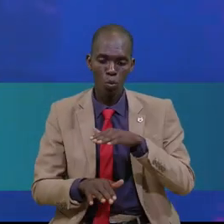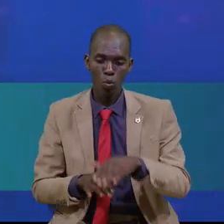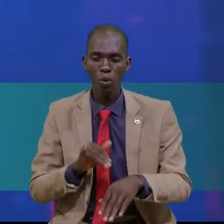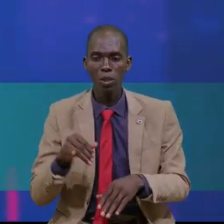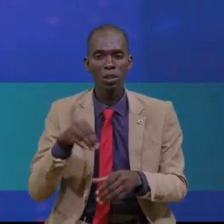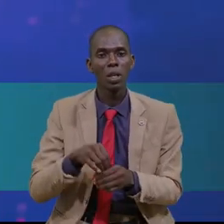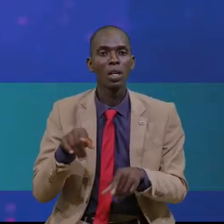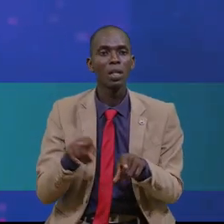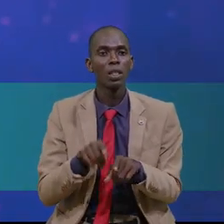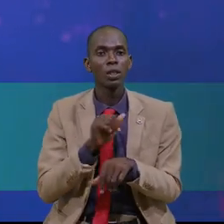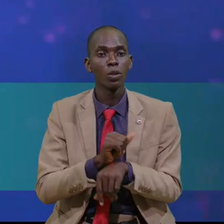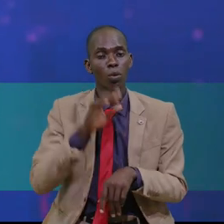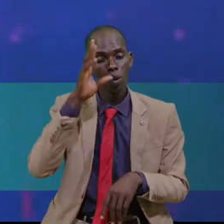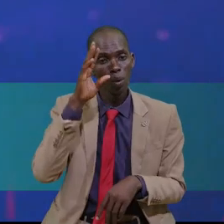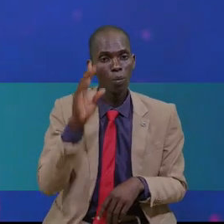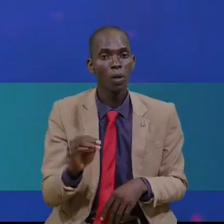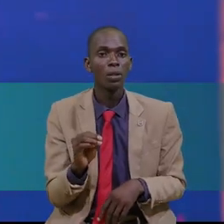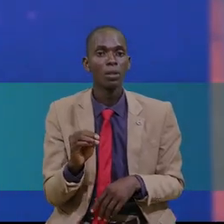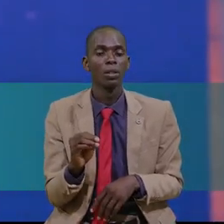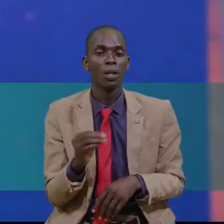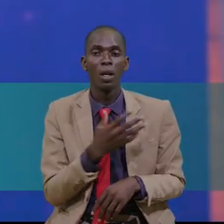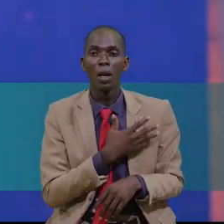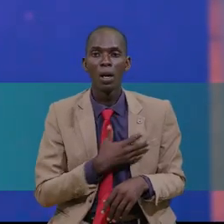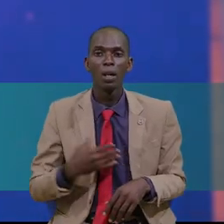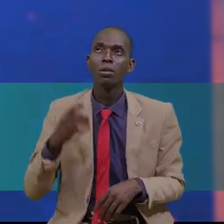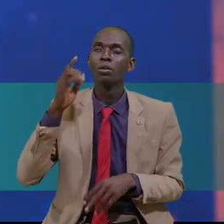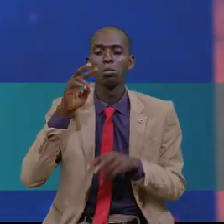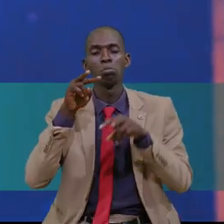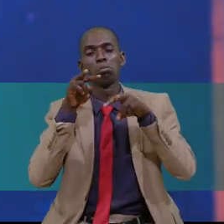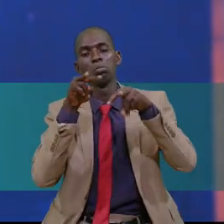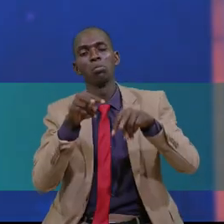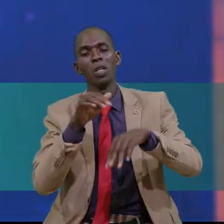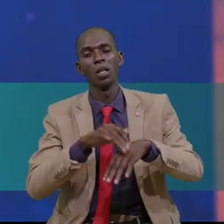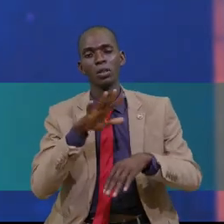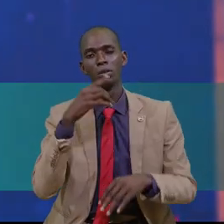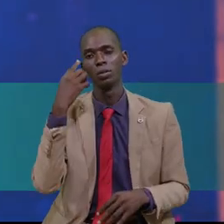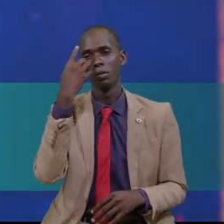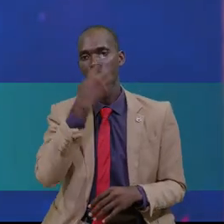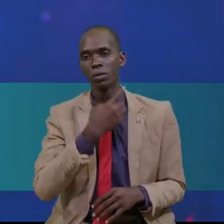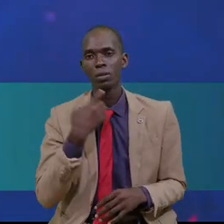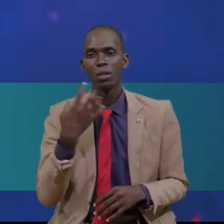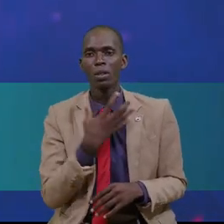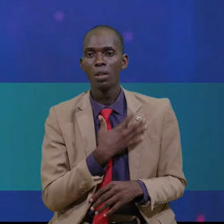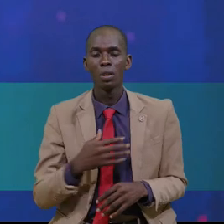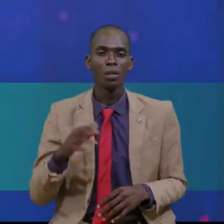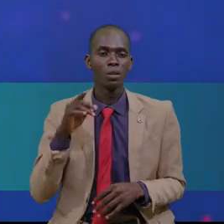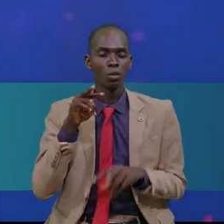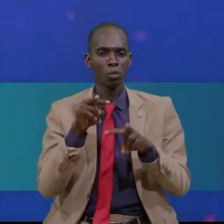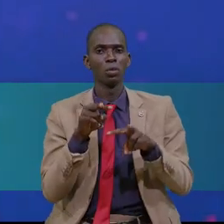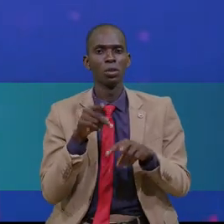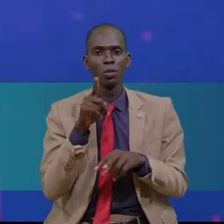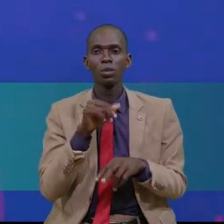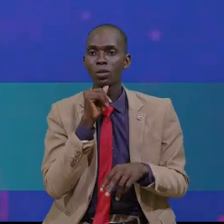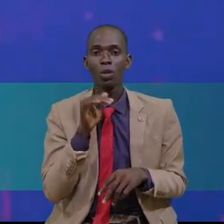and God looks at your record and he looks at your face and he approves of you, and you're not ashamed. That will be the